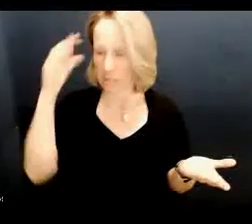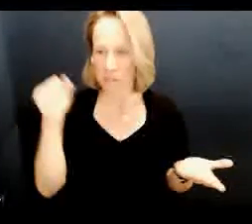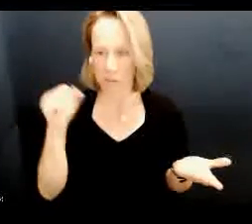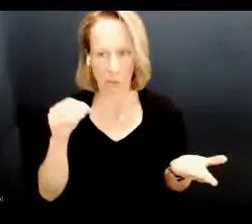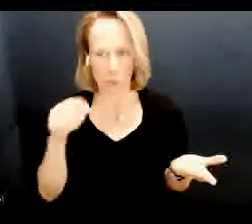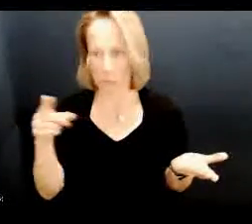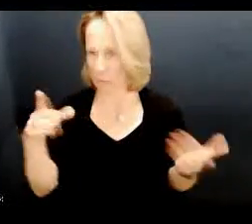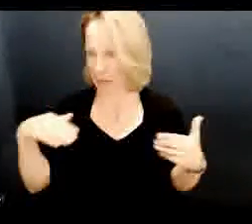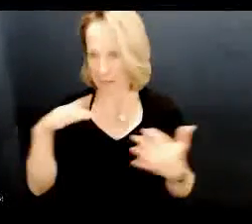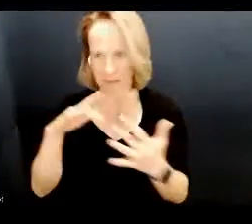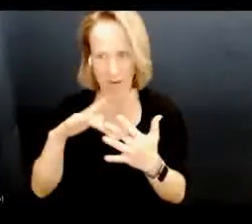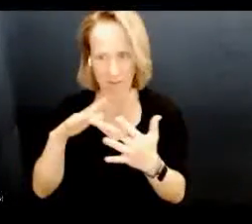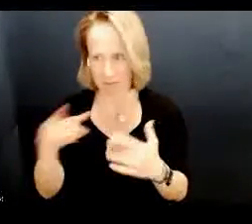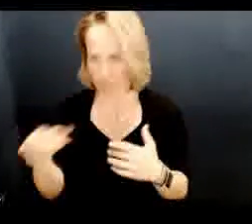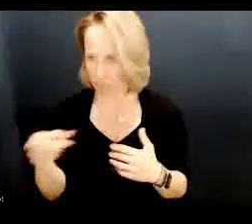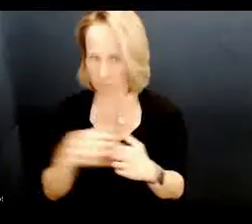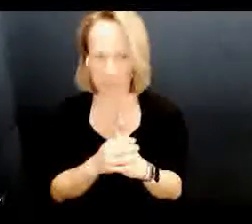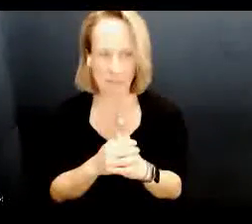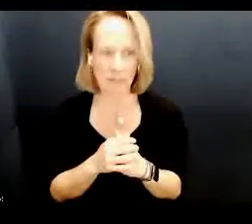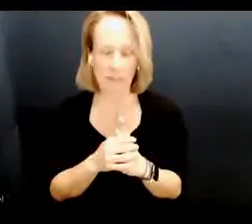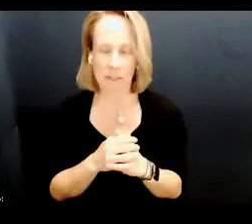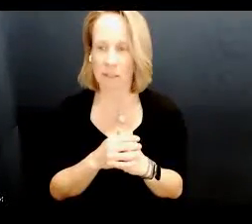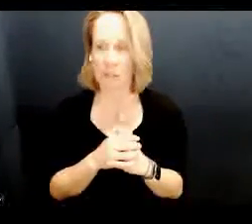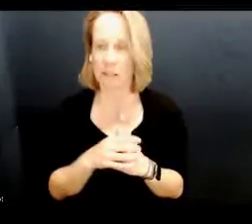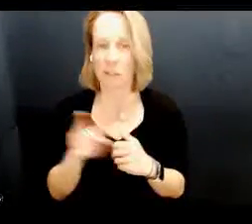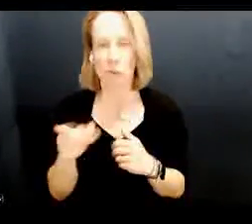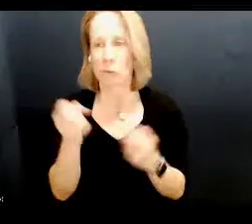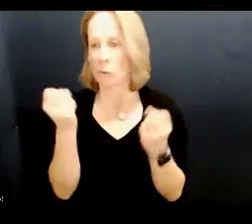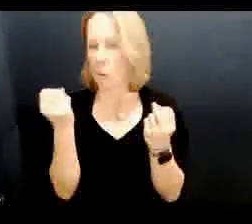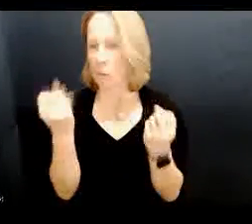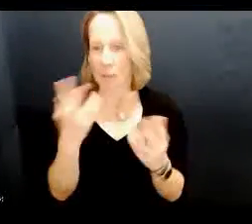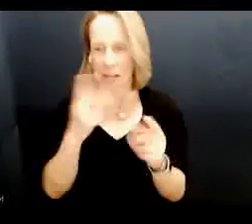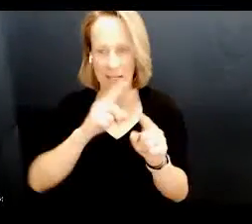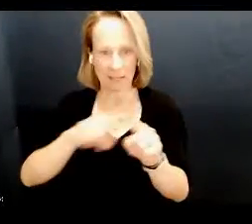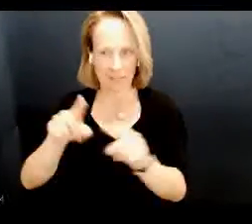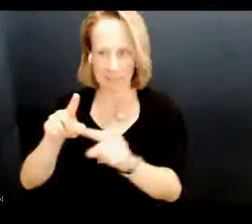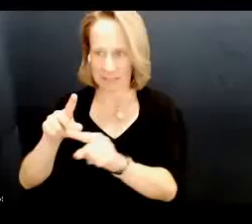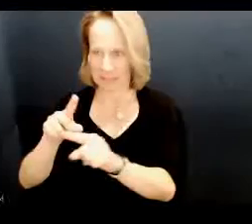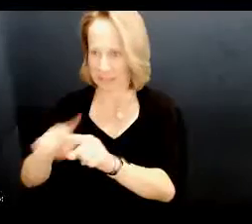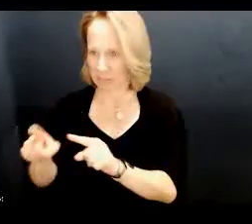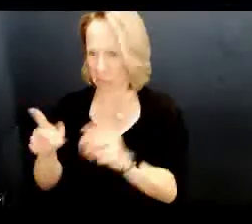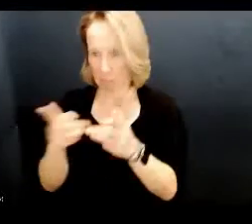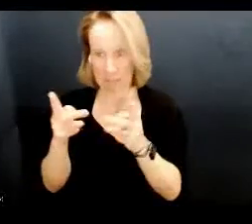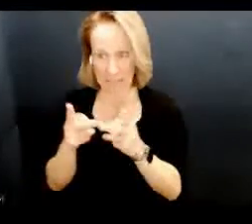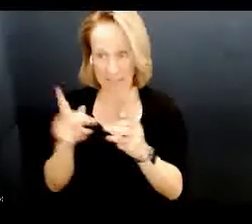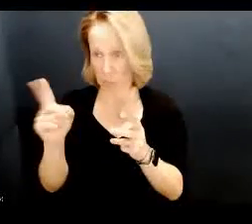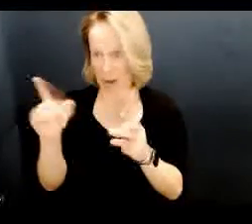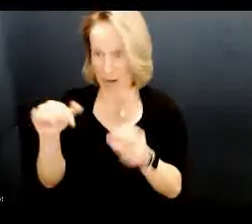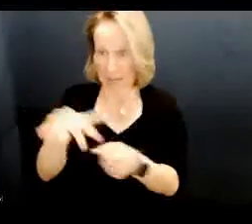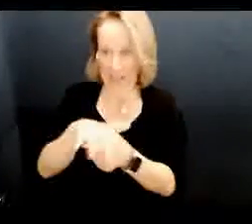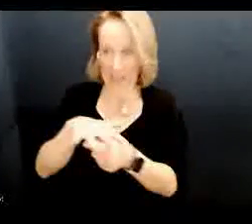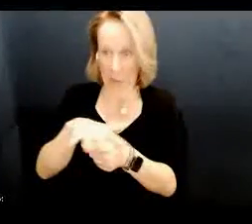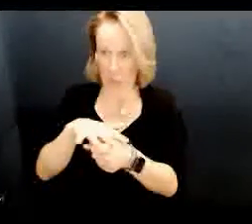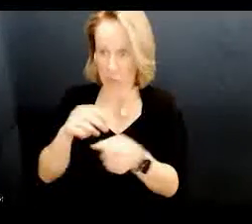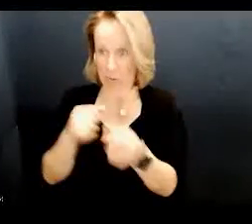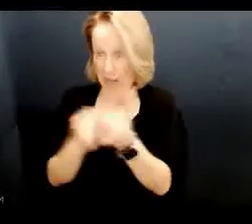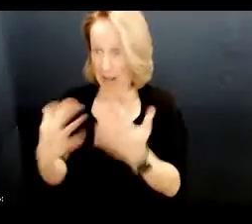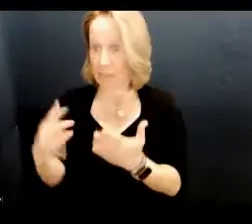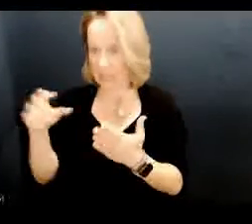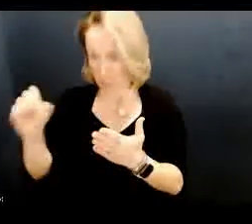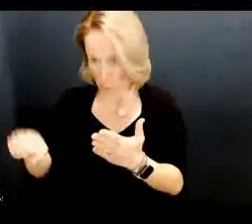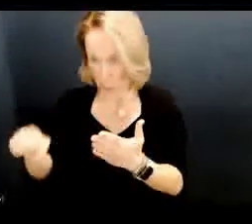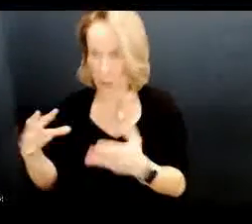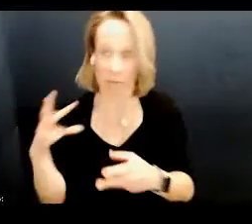this, there are so many different points where this local advocate could have been involved in this entire process. And then